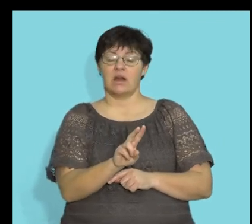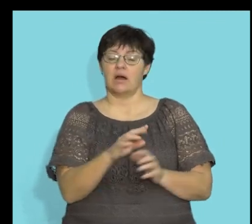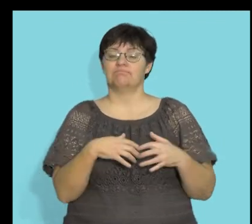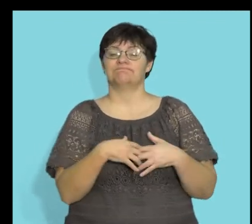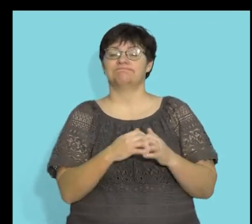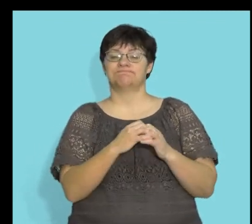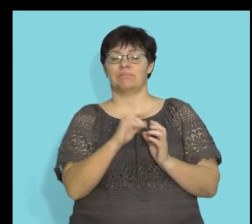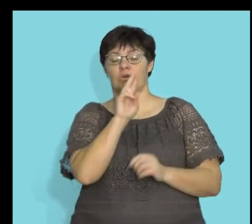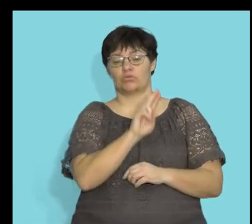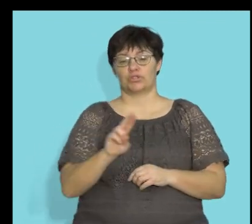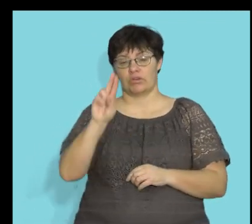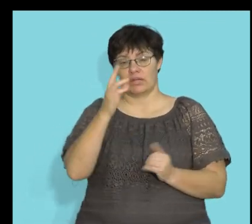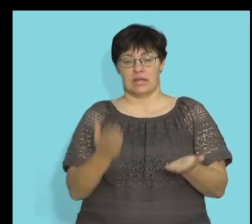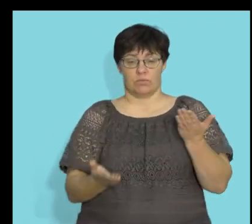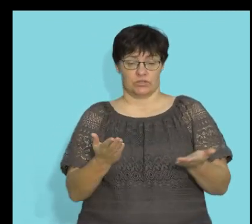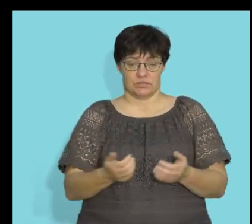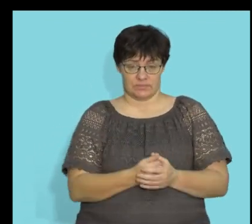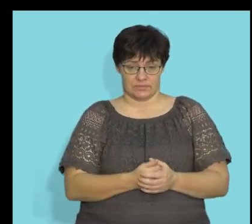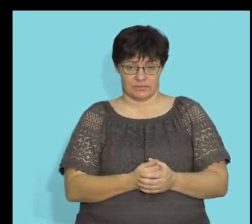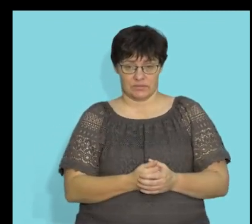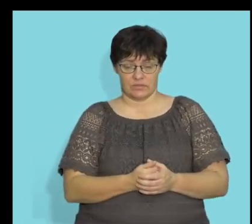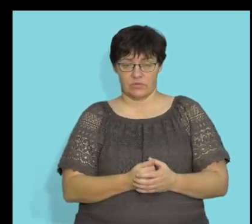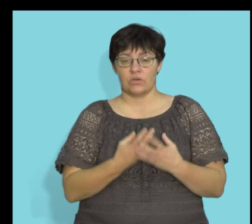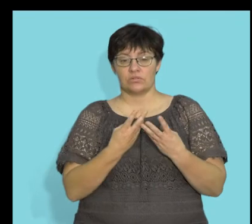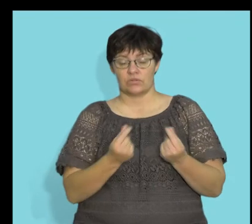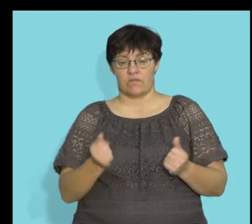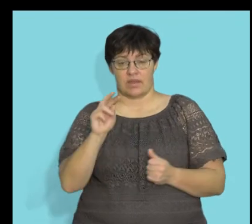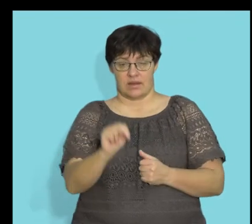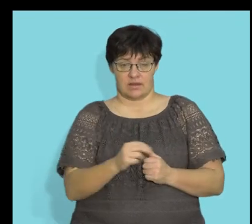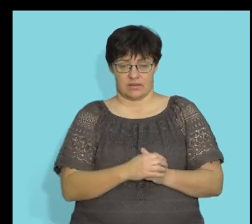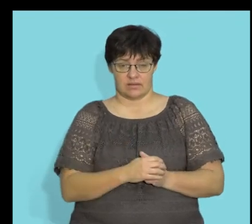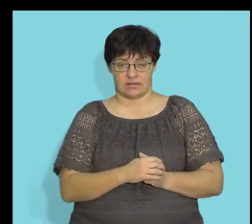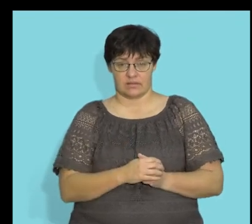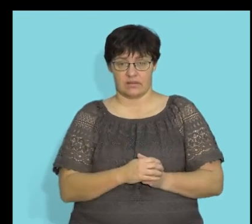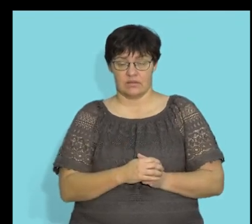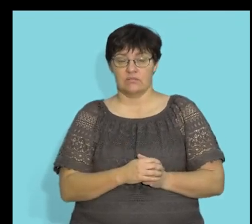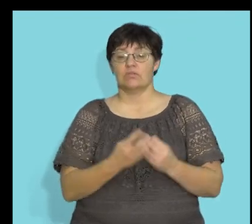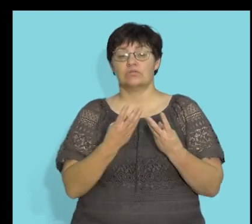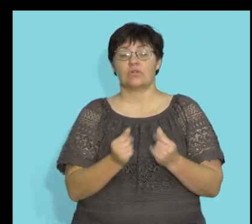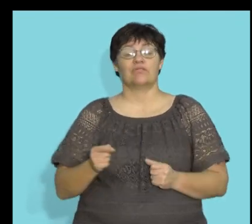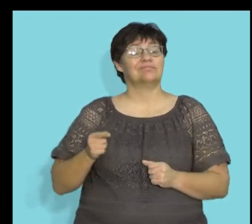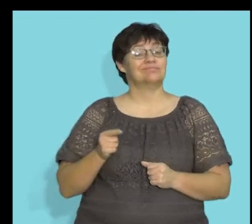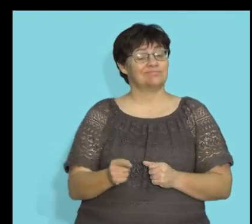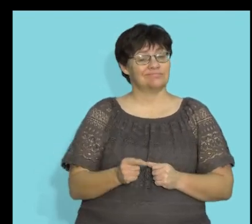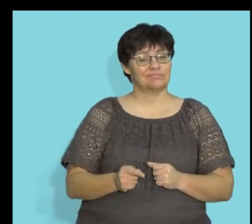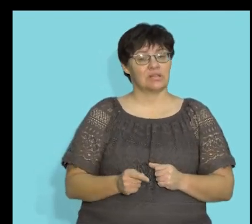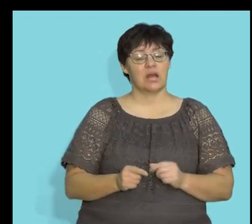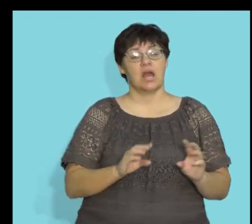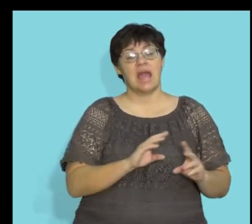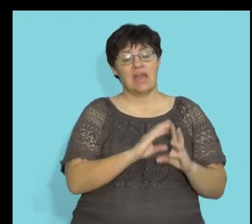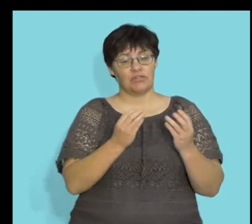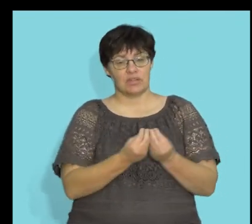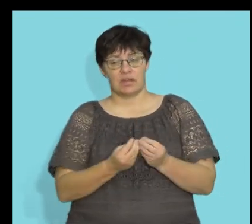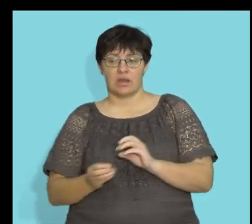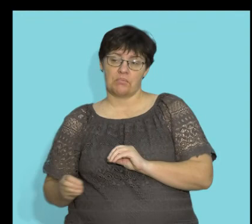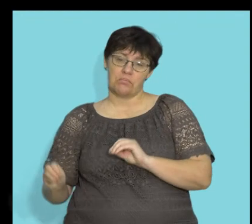it is creating a quadratic equation to solve for n. In order to solve for that, I'm going to move